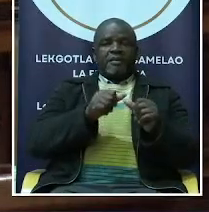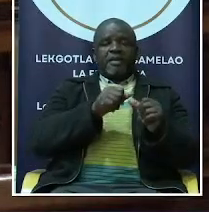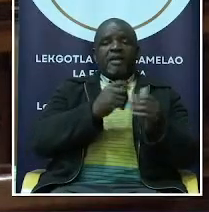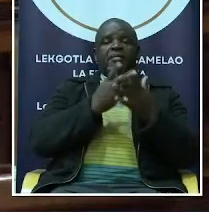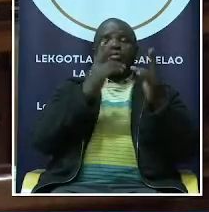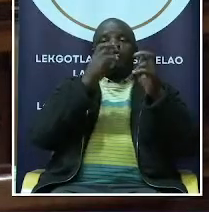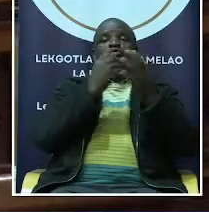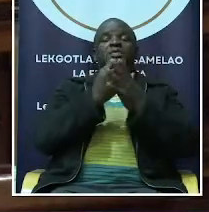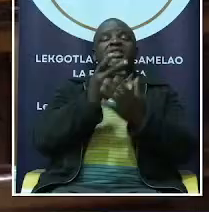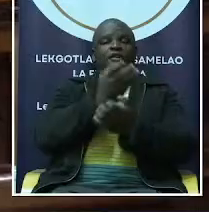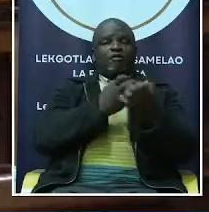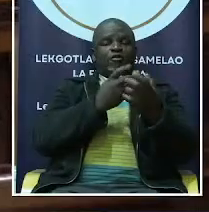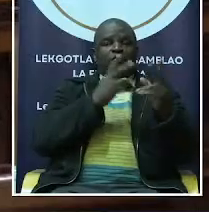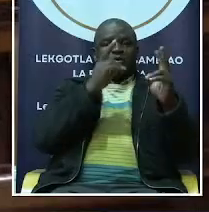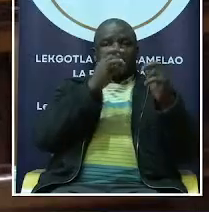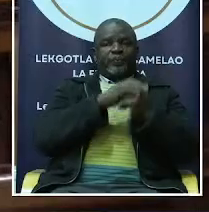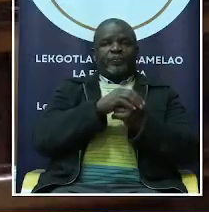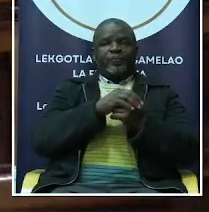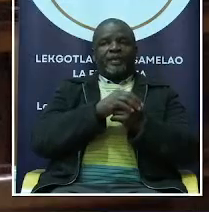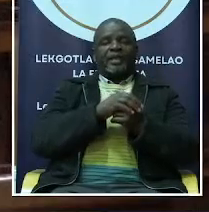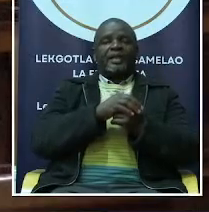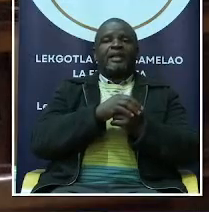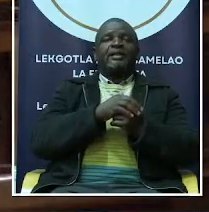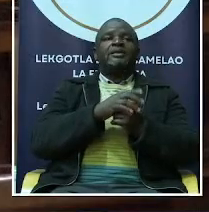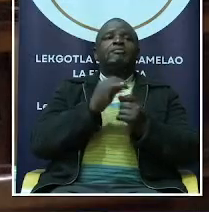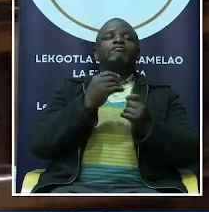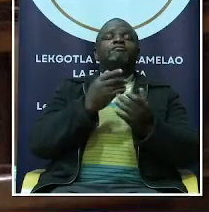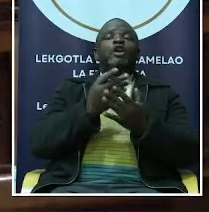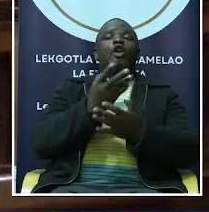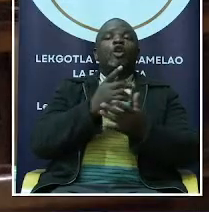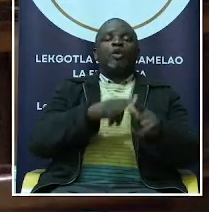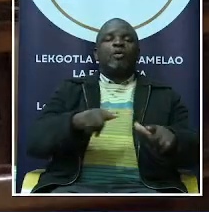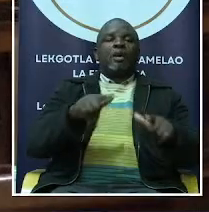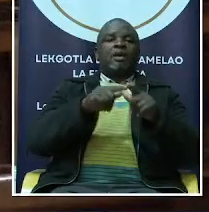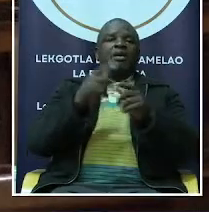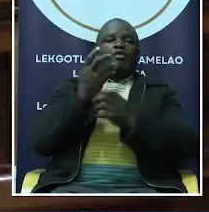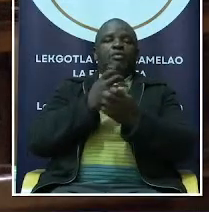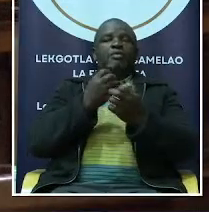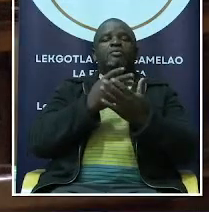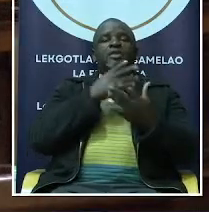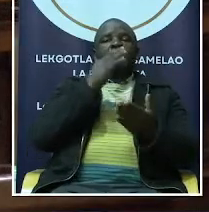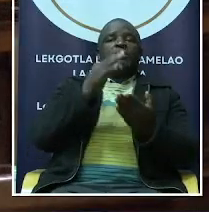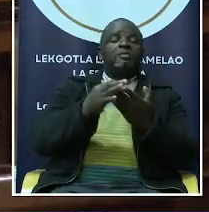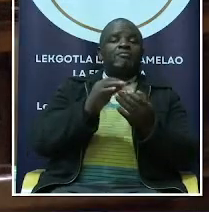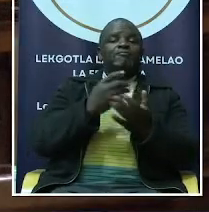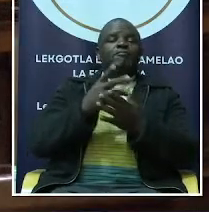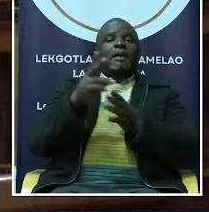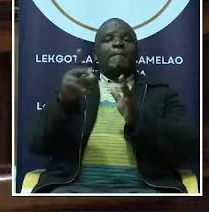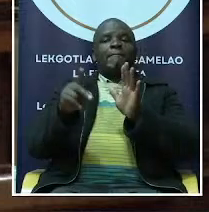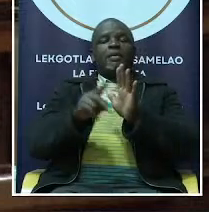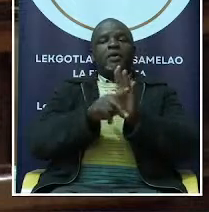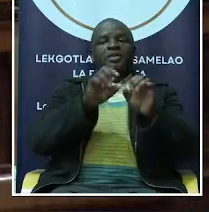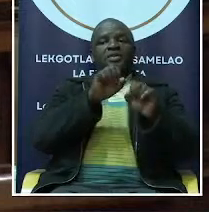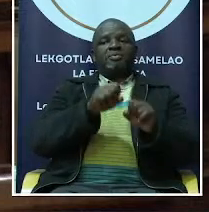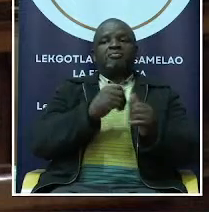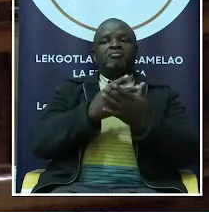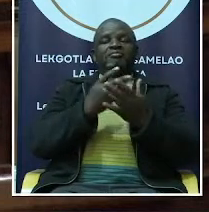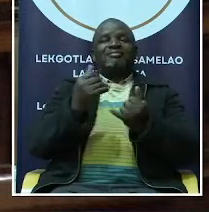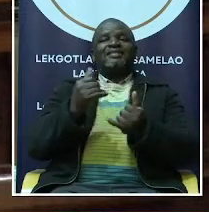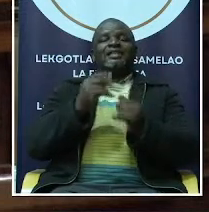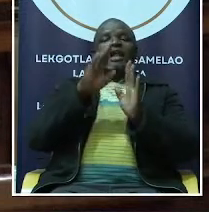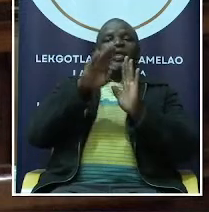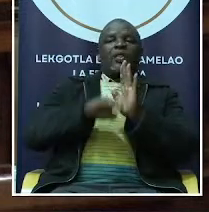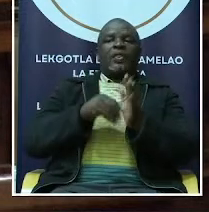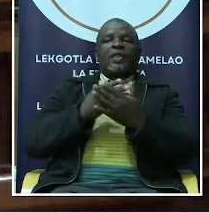economic sphere. And again, with regards to the local economy, we suggest policy framework to reduce barriers to entry